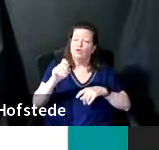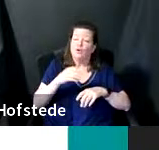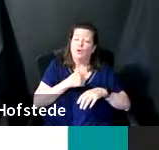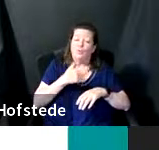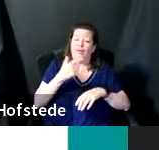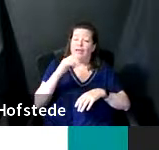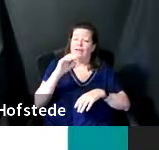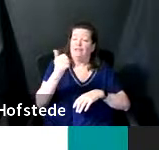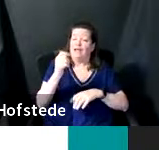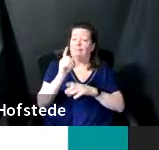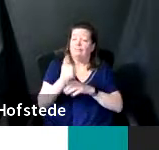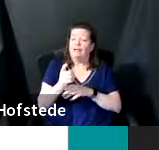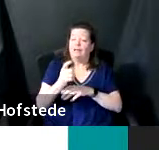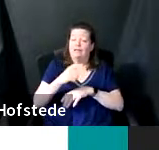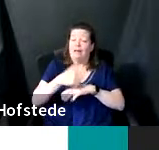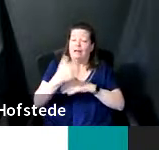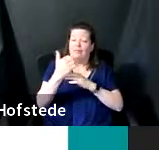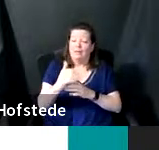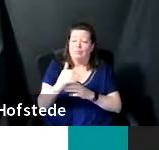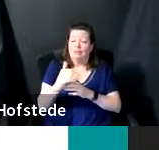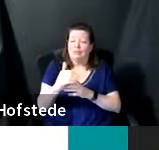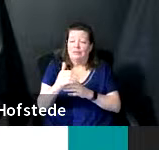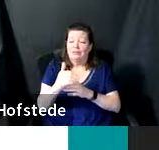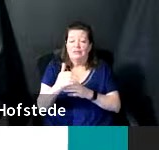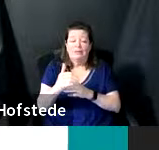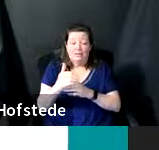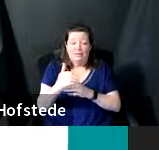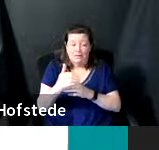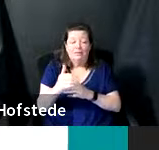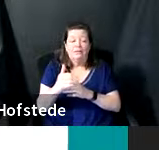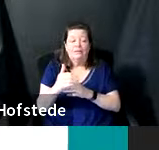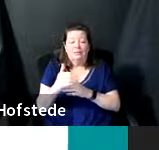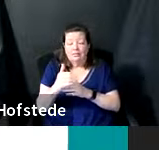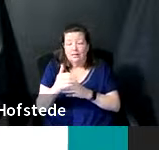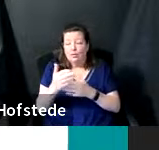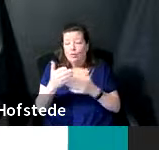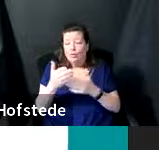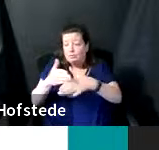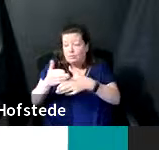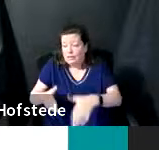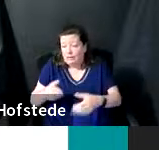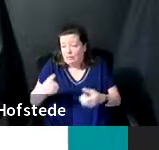time frame that will be divided among the number of requested speakers.